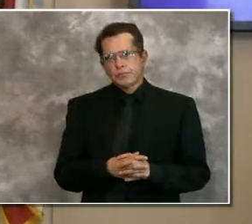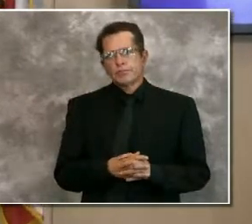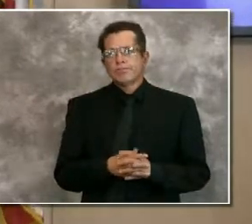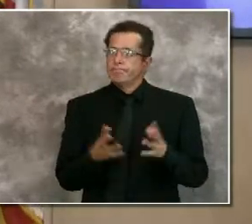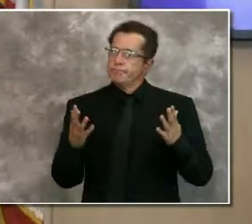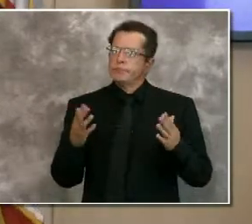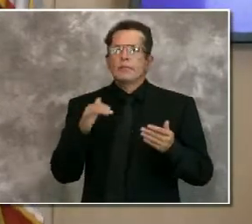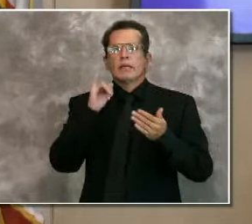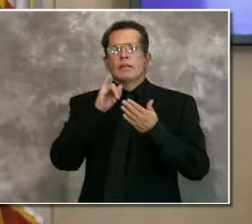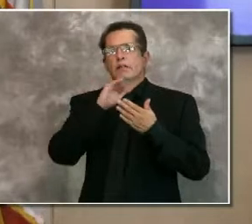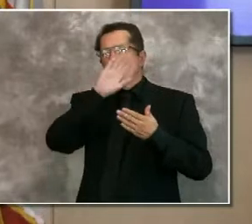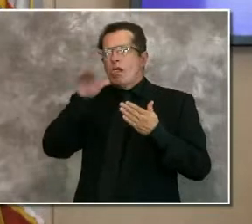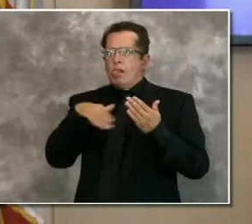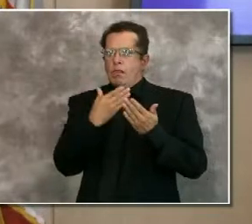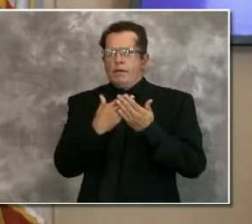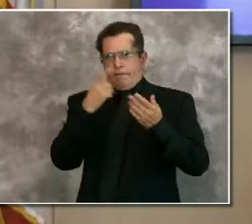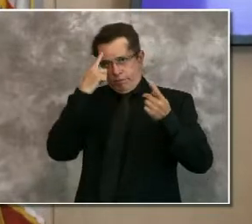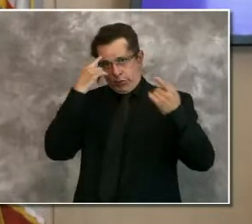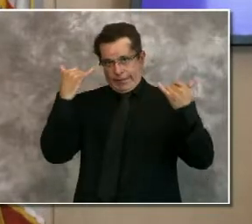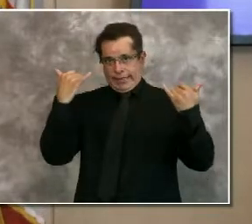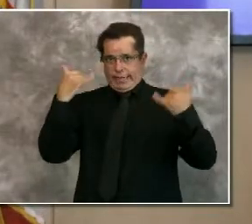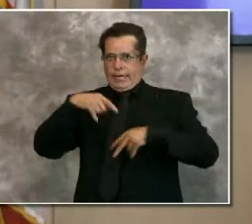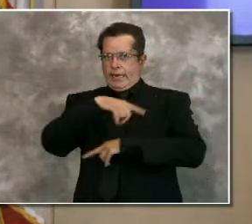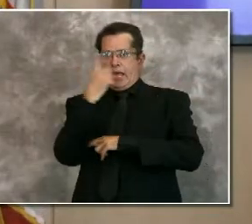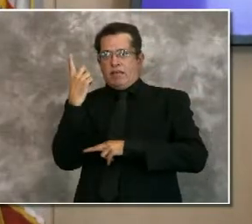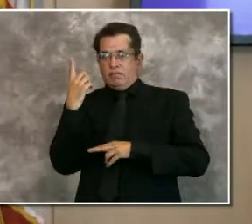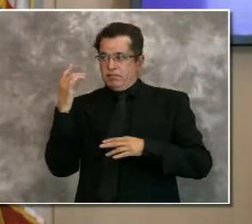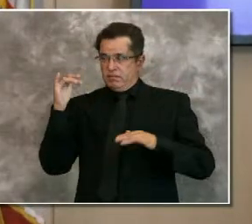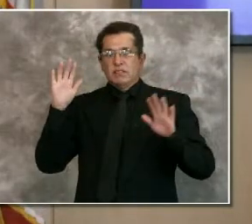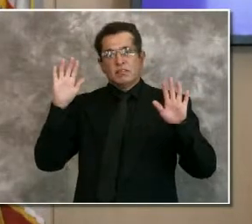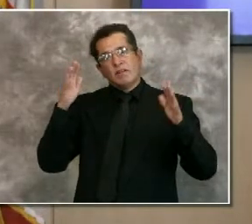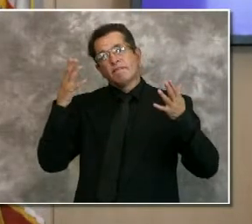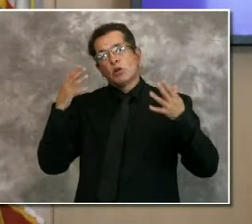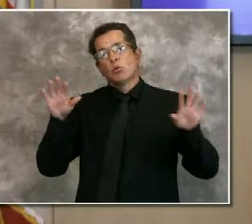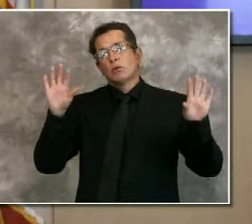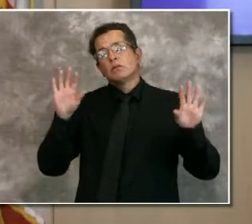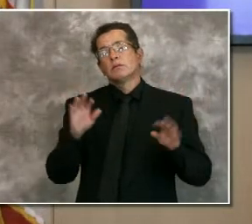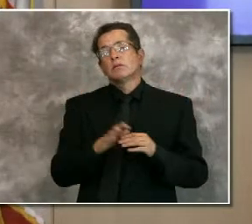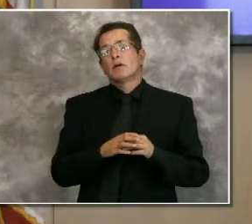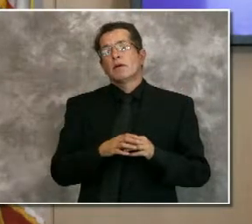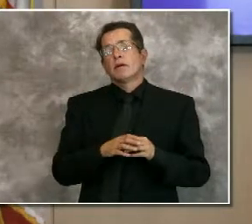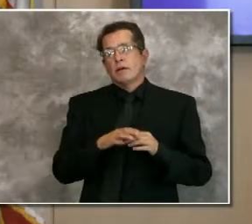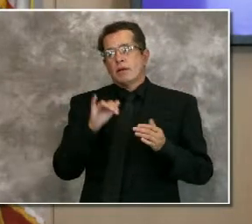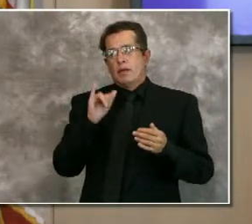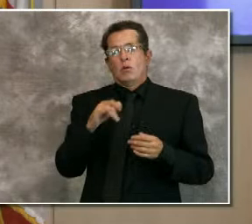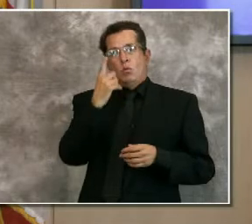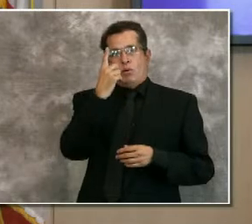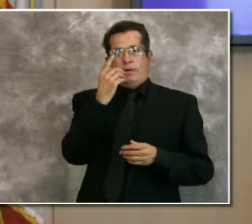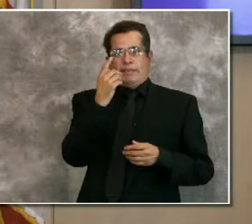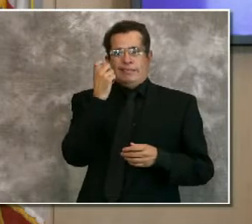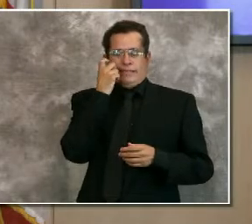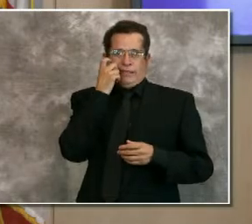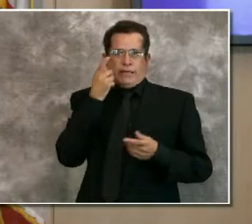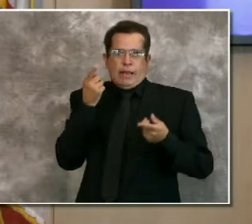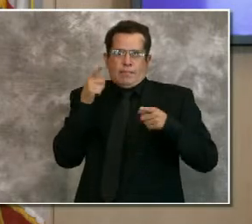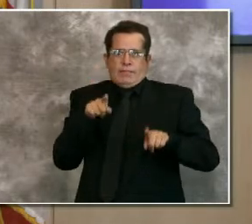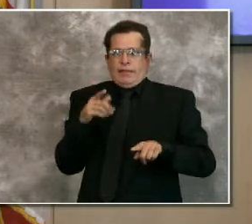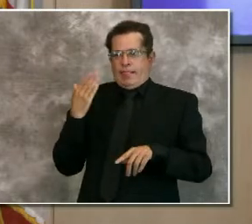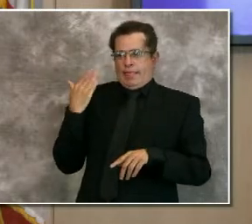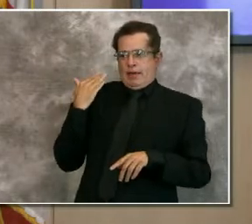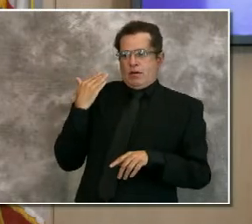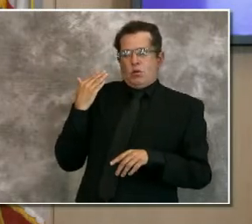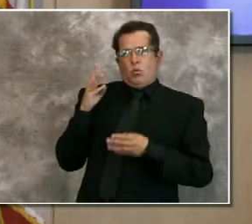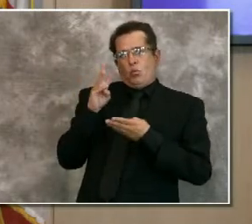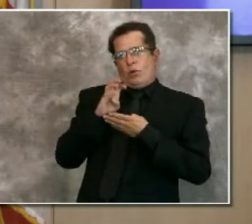Well, that concludes our questions for today. One of the things that has just happened over the last weekend was